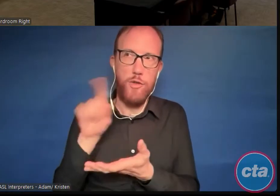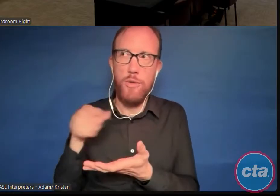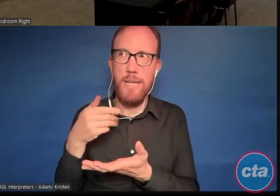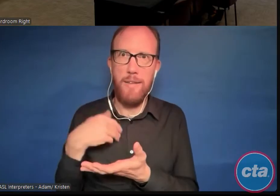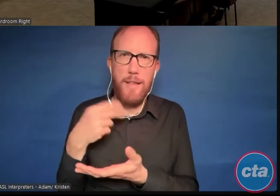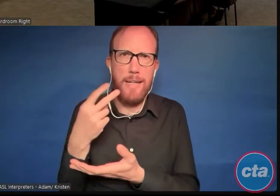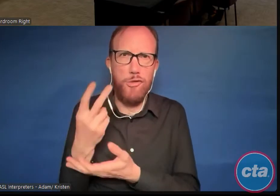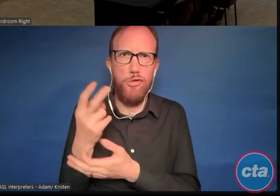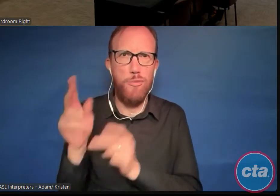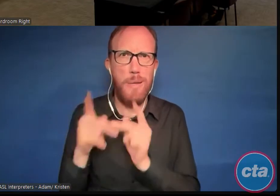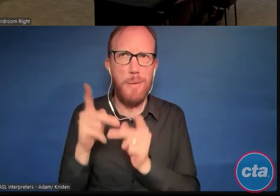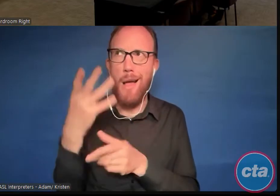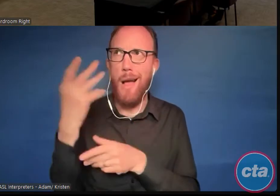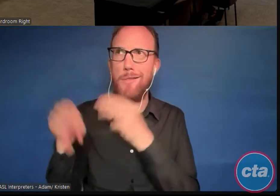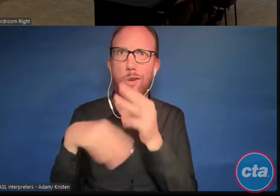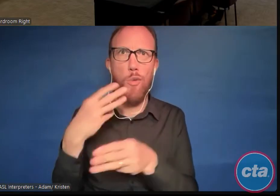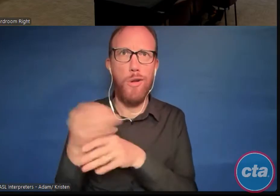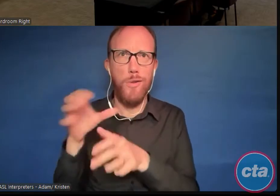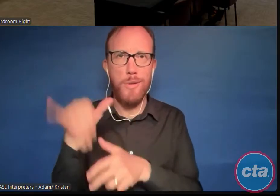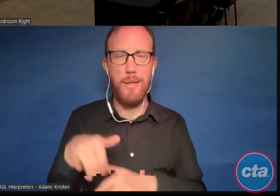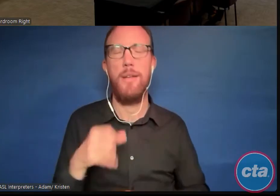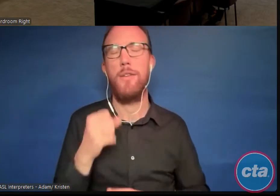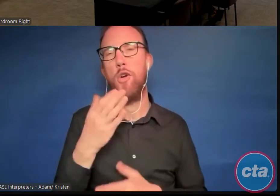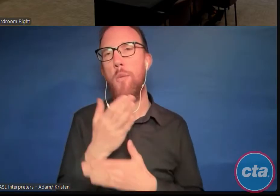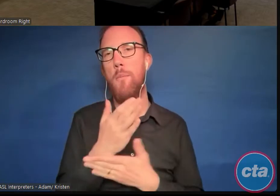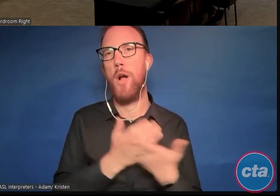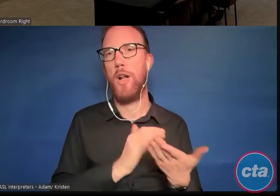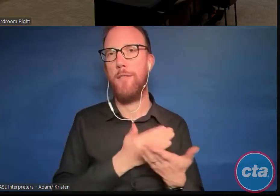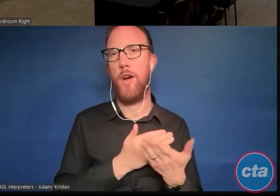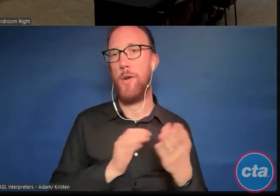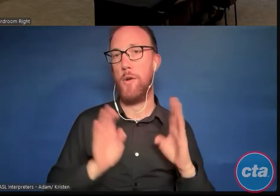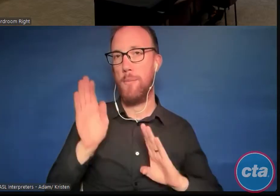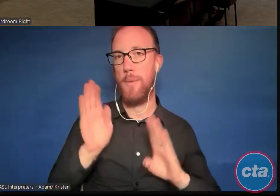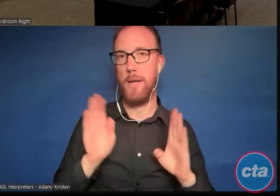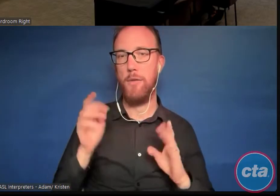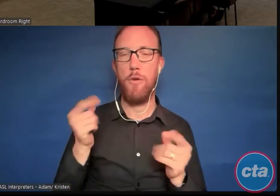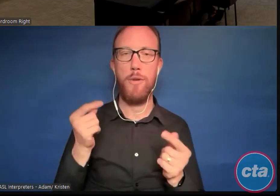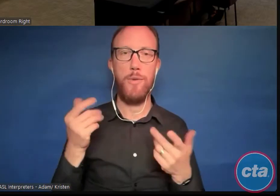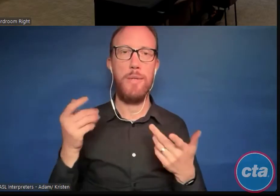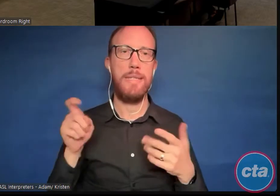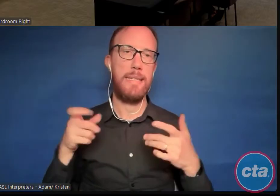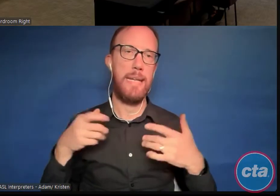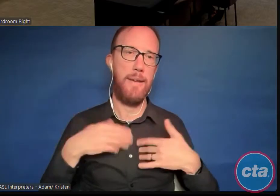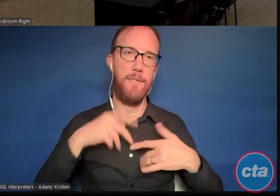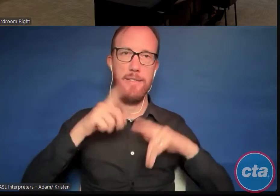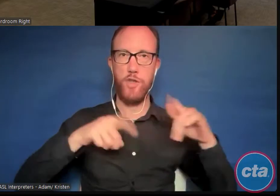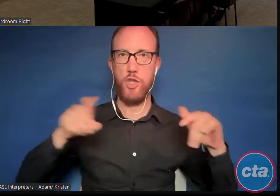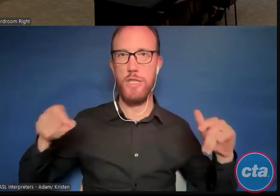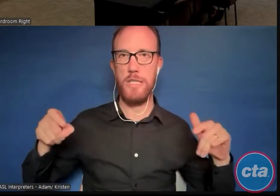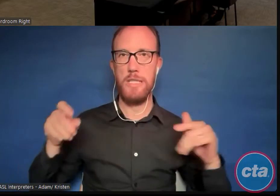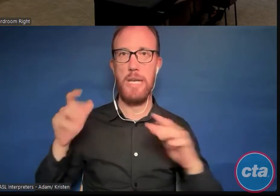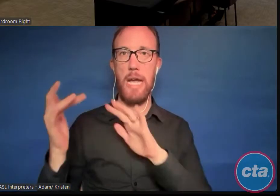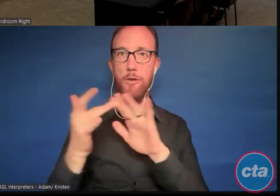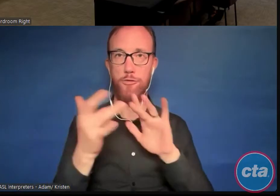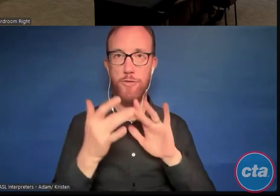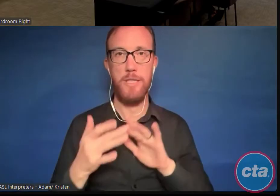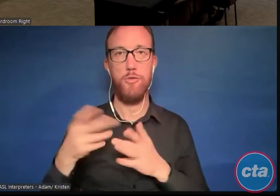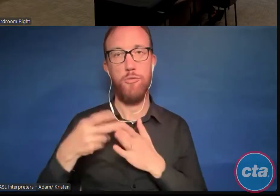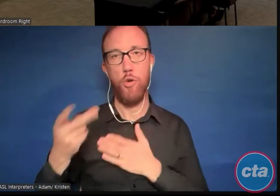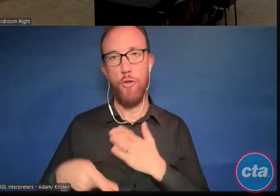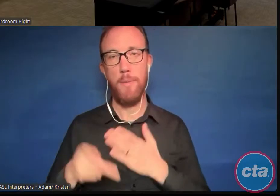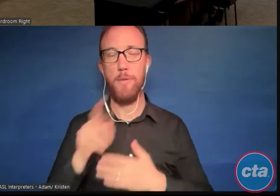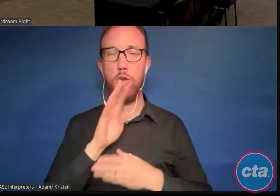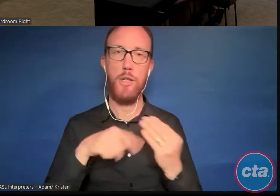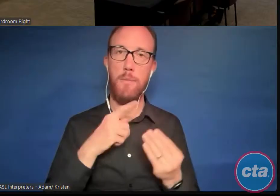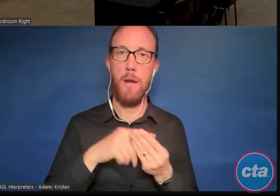what went with the bid and was something we replicated in RLE was they had to provide a diversity outreach plan, right? So they had to talk about how they were going to meet their goal, the types of things they were